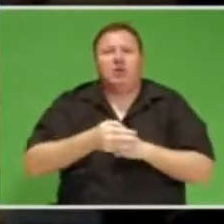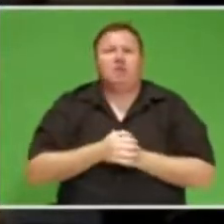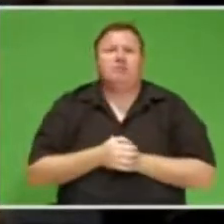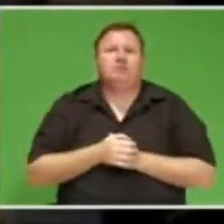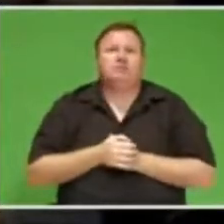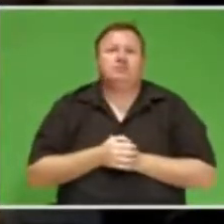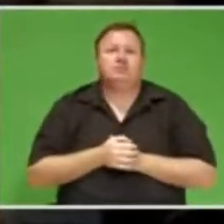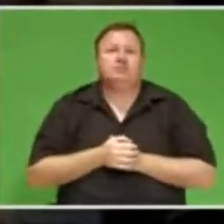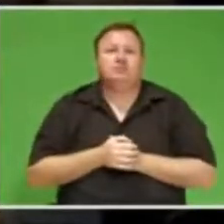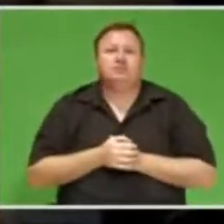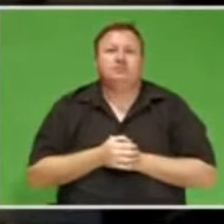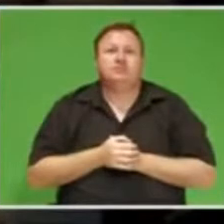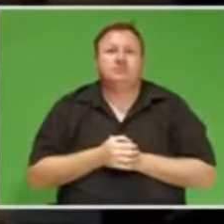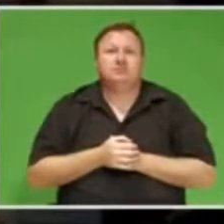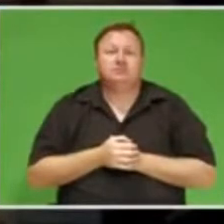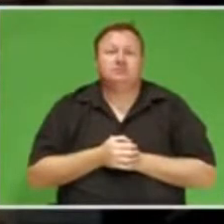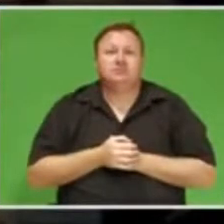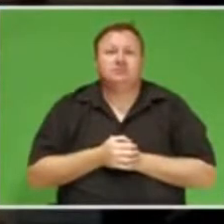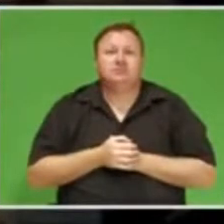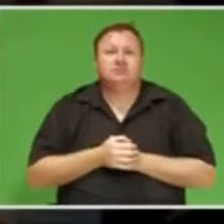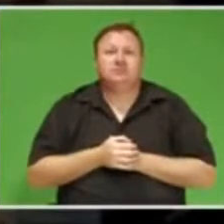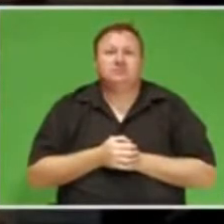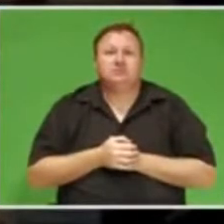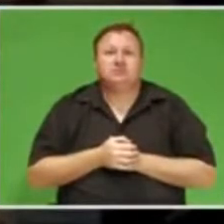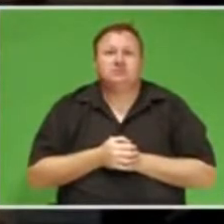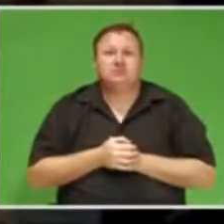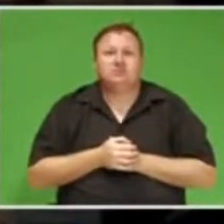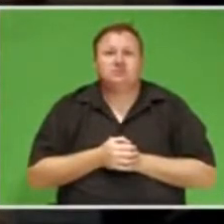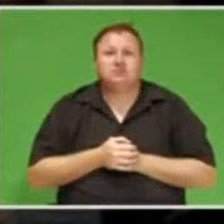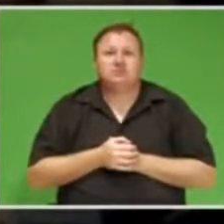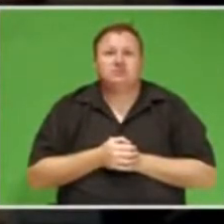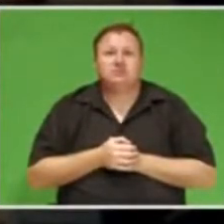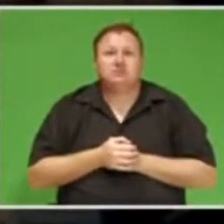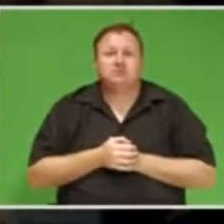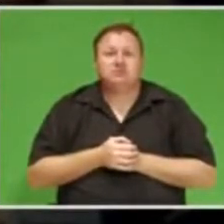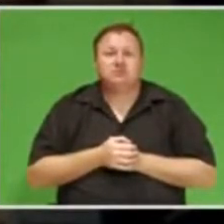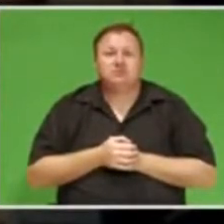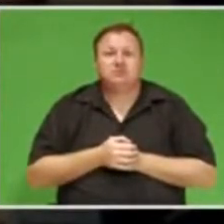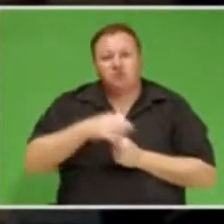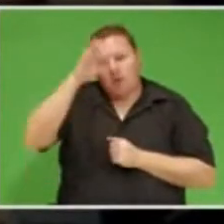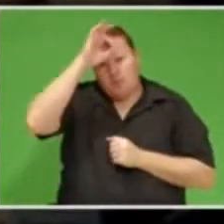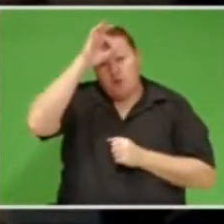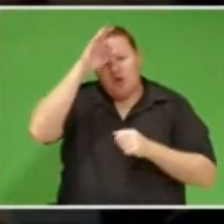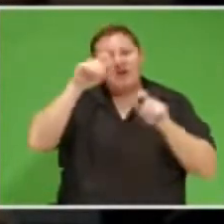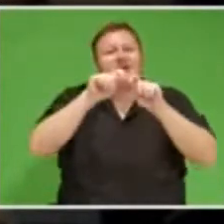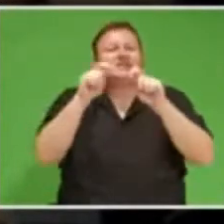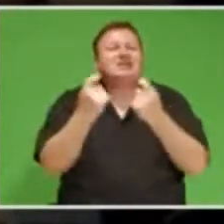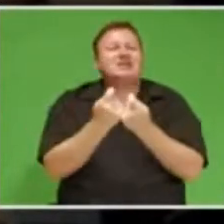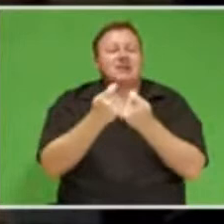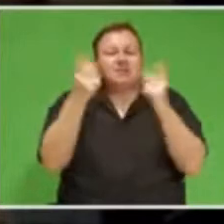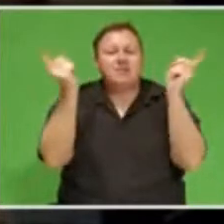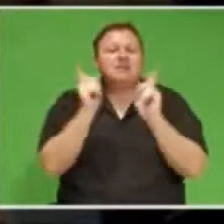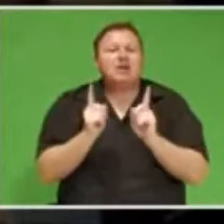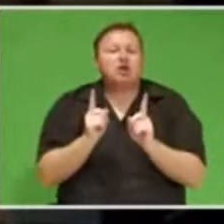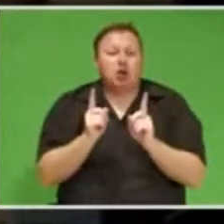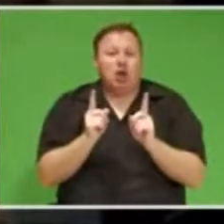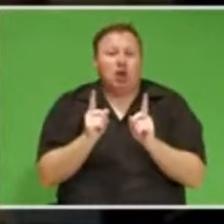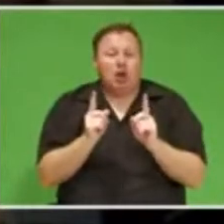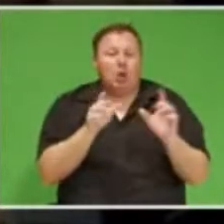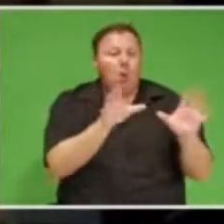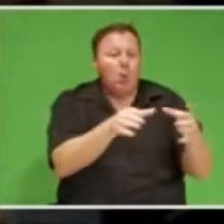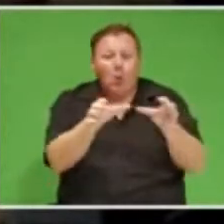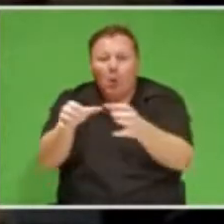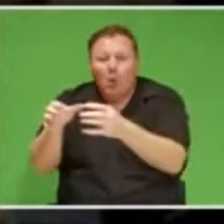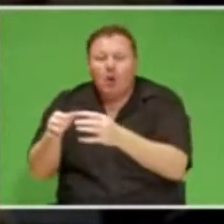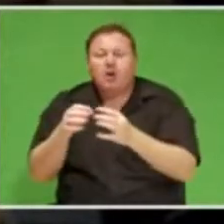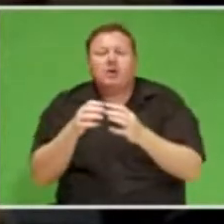Now, the specialized police teams that are working on tackling crimes